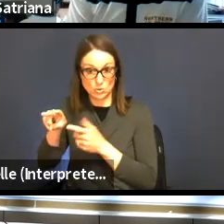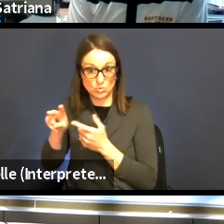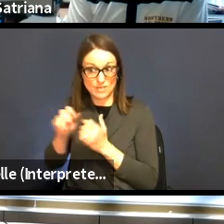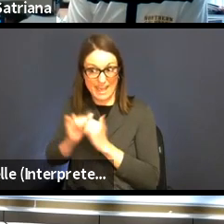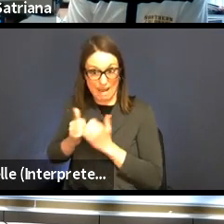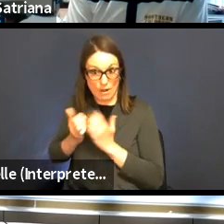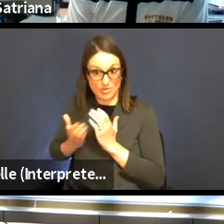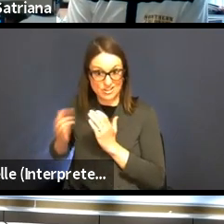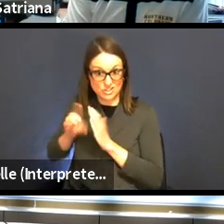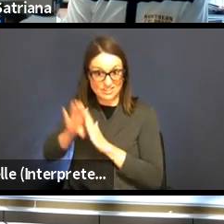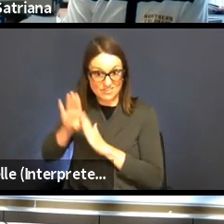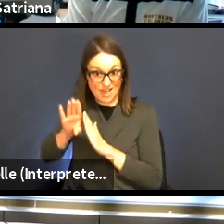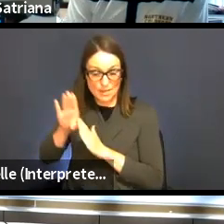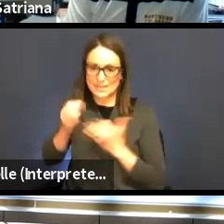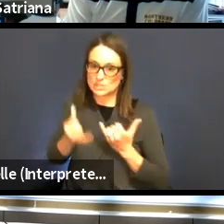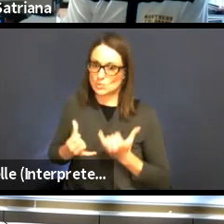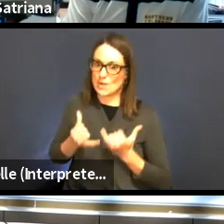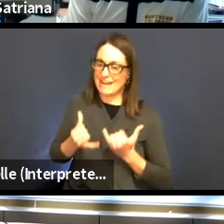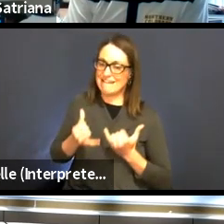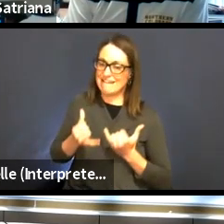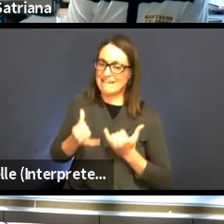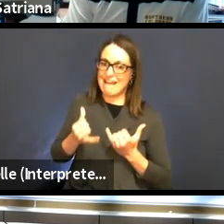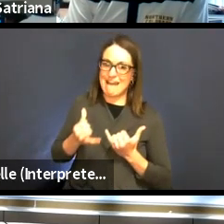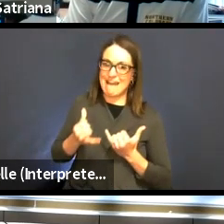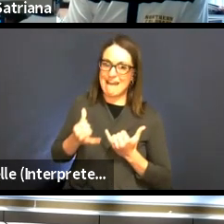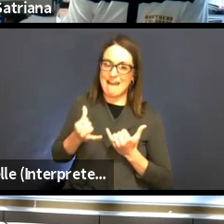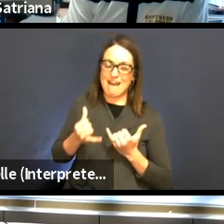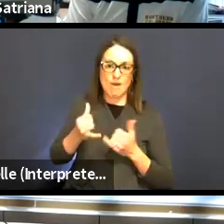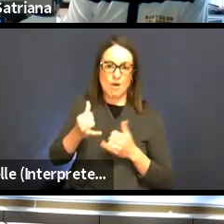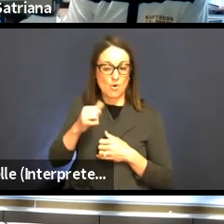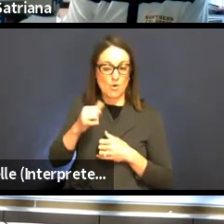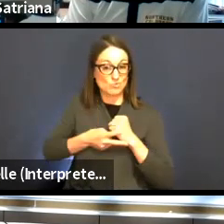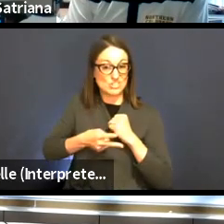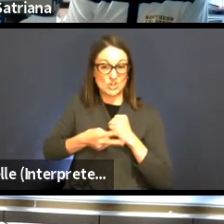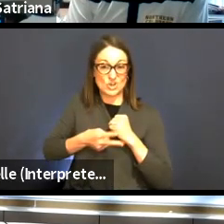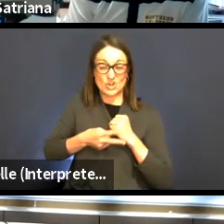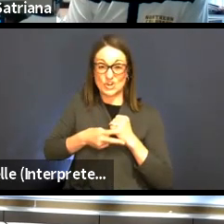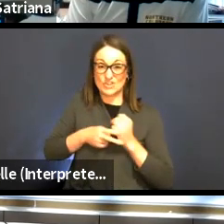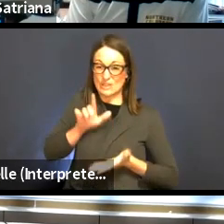are at sort of uncomfortably low levels of reserves right now.